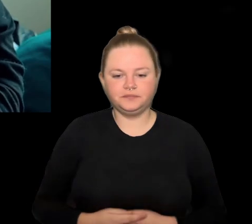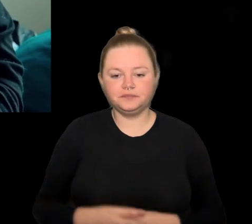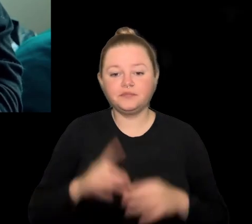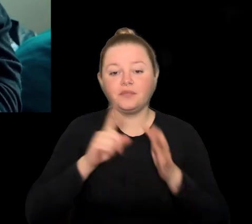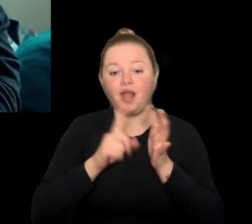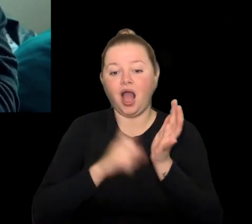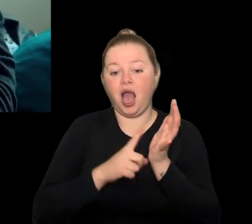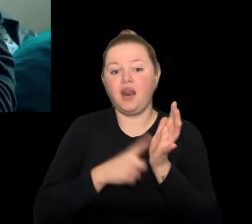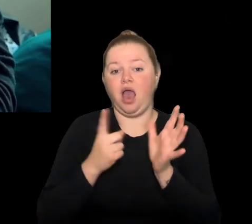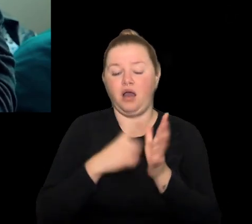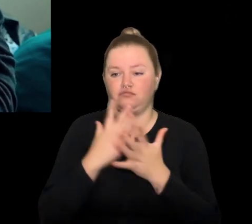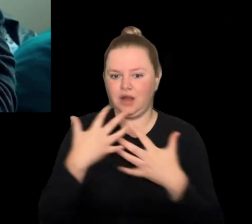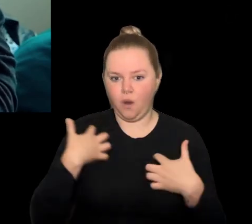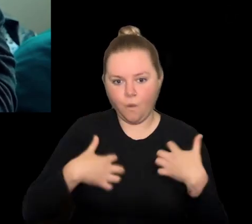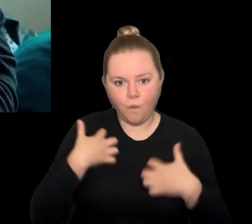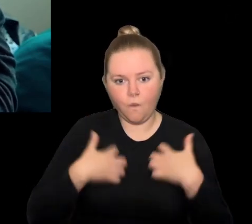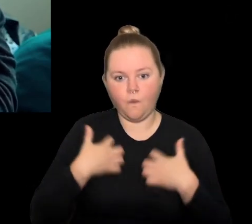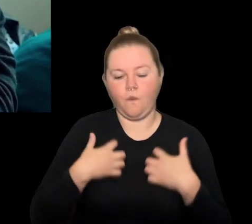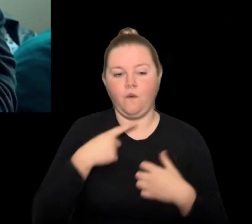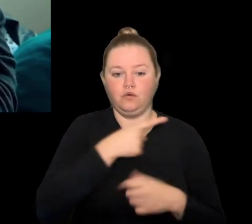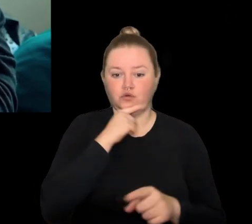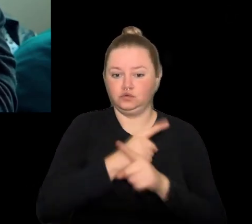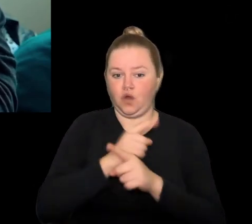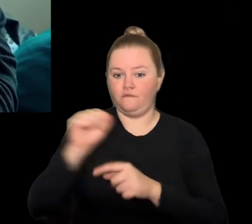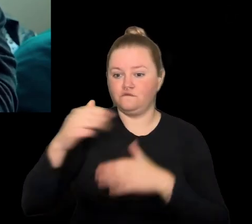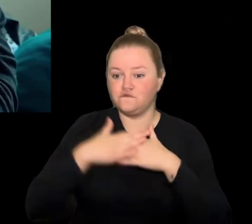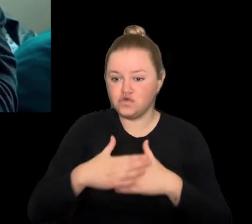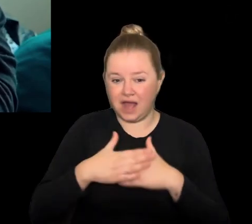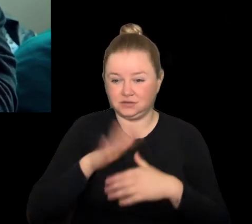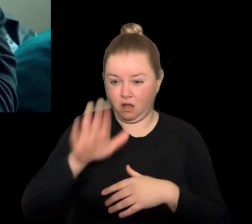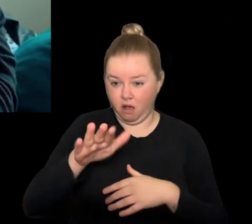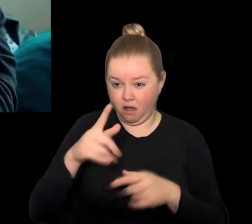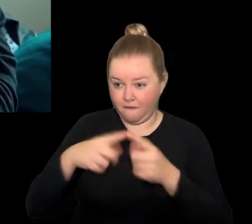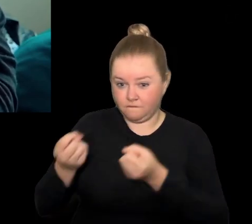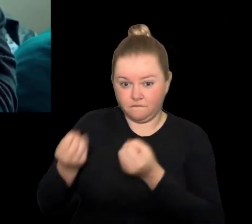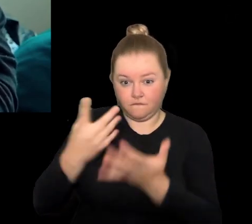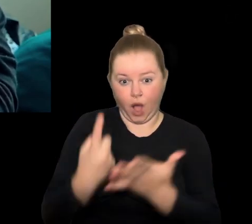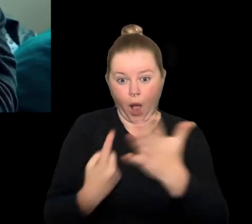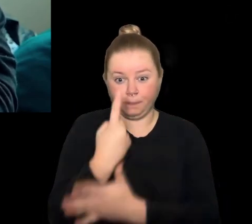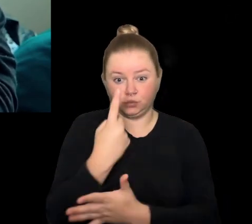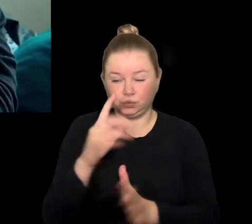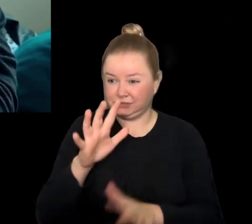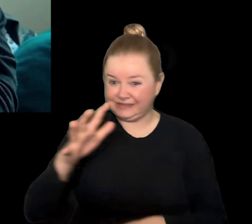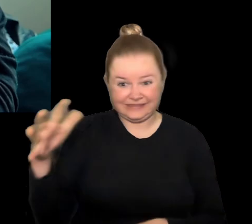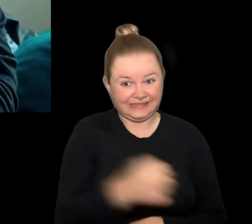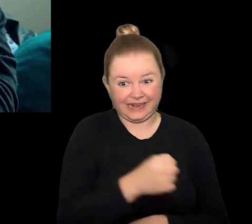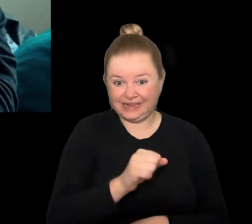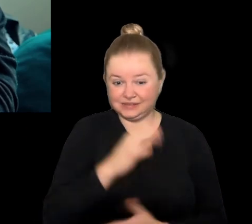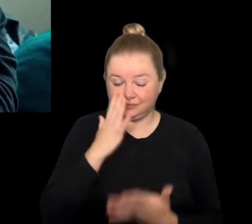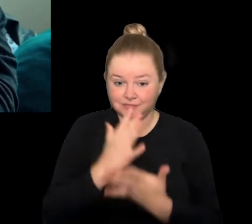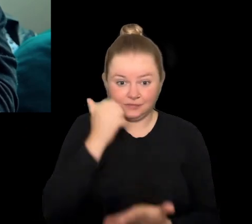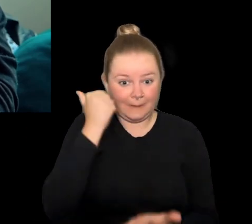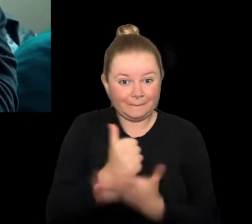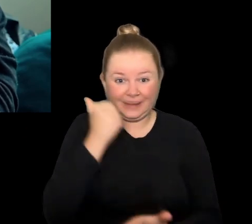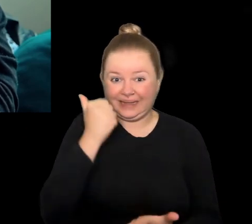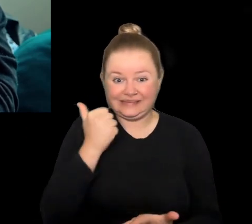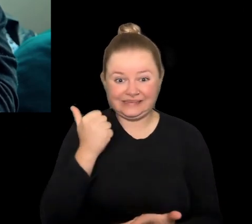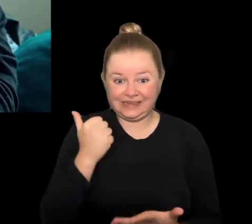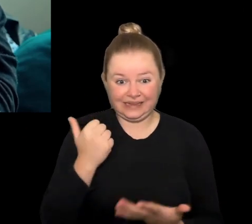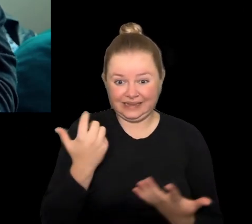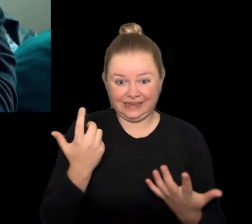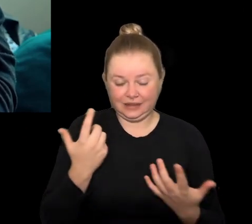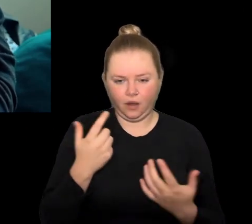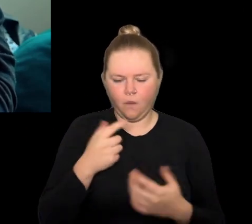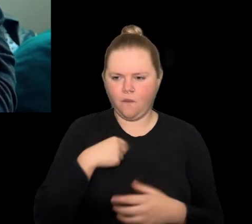appreciates the likes of this, doesn't she? And she speaks to her friends. If you're offered the opportunity, take it, because it is amazing. And you